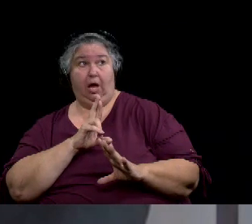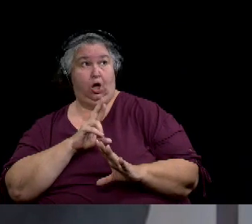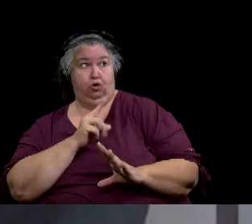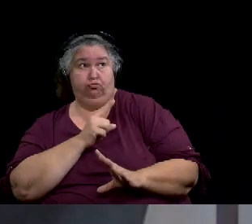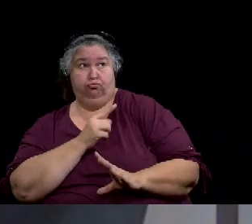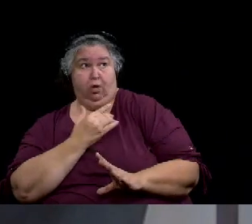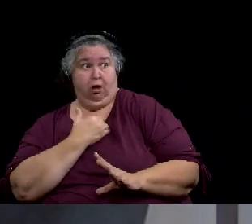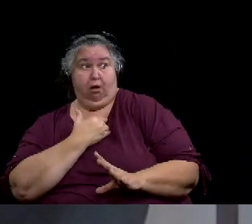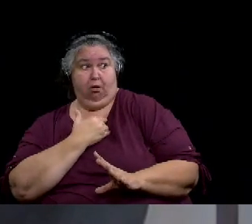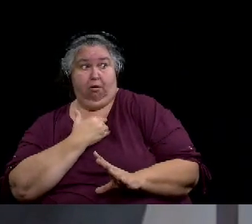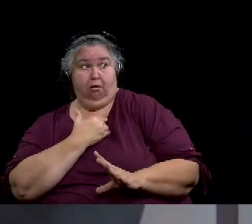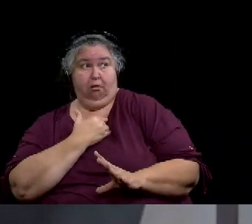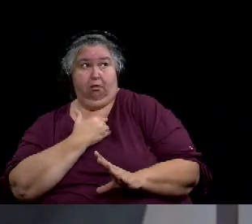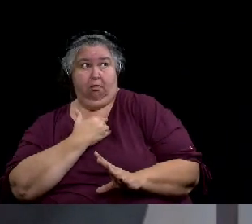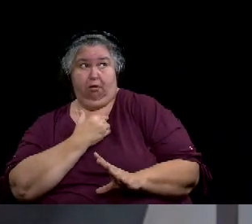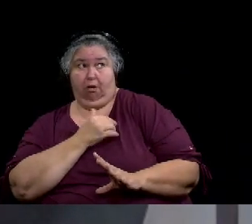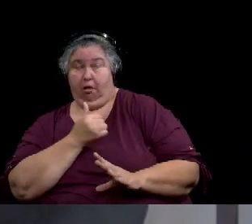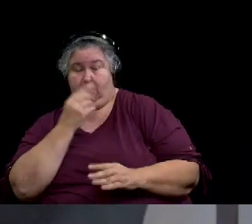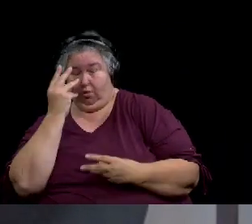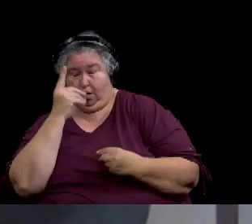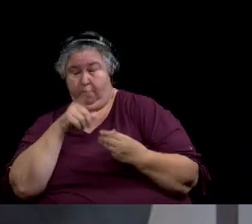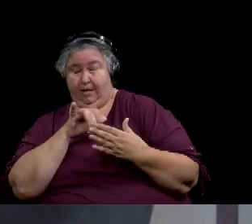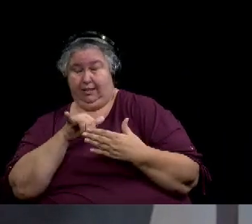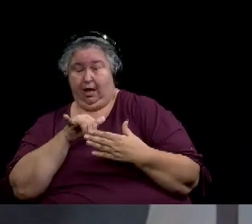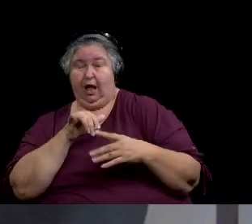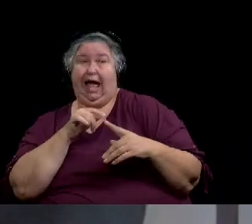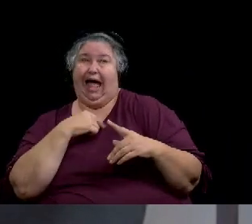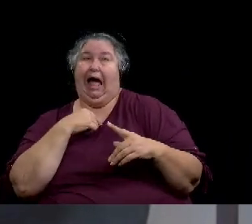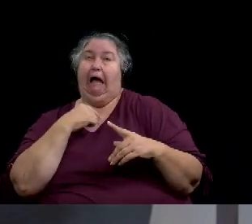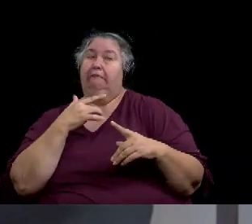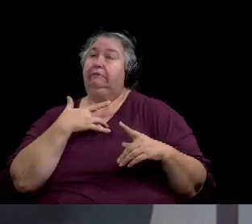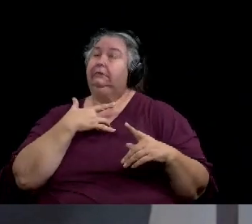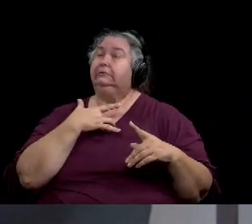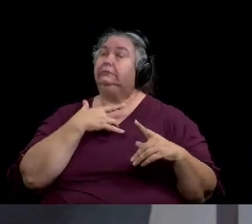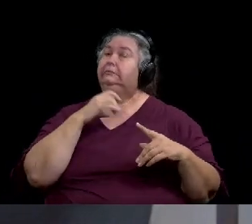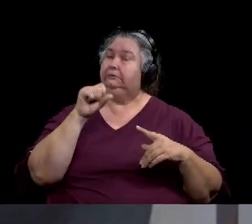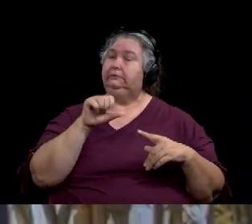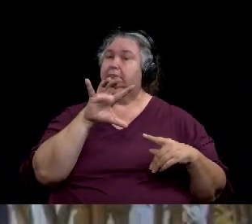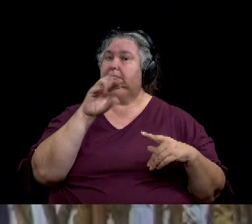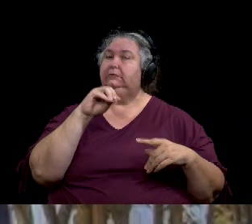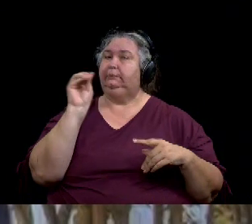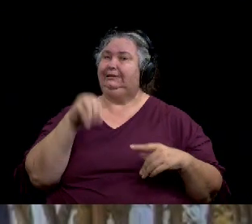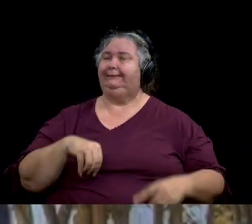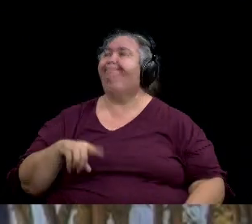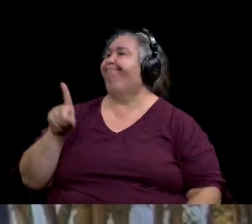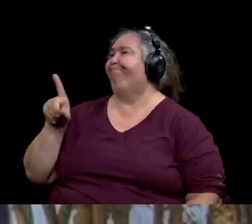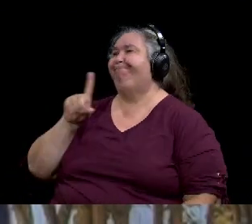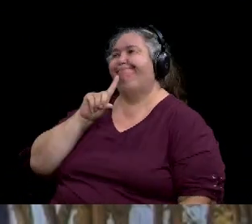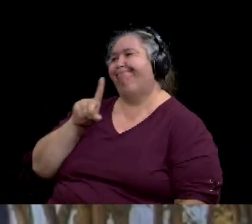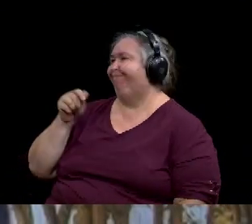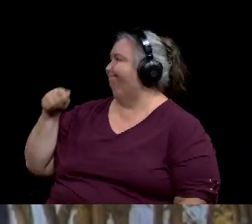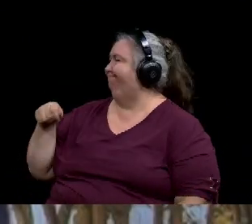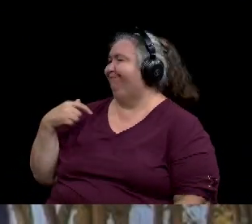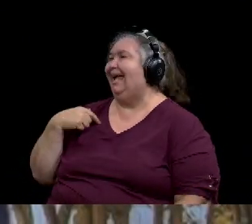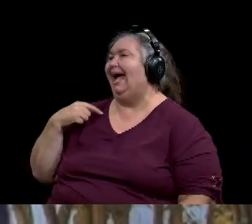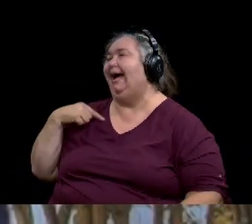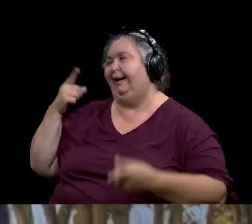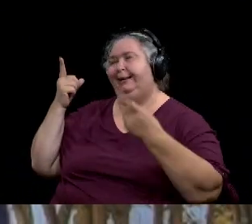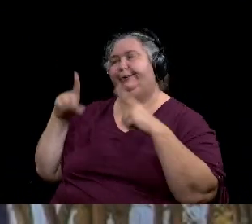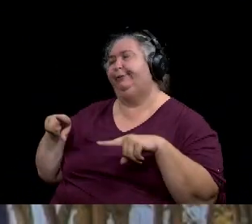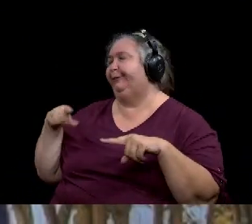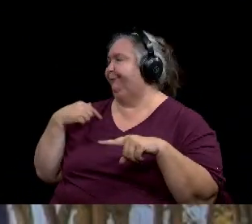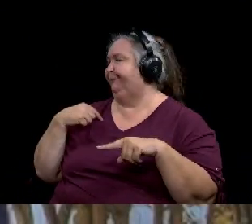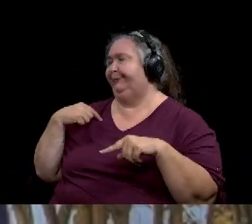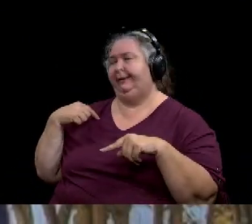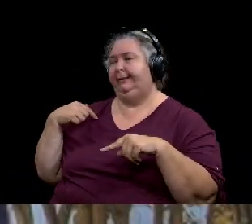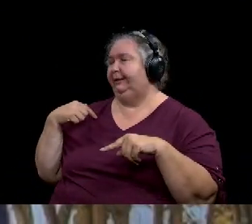some other thought on that, that's kind of where we are. No, I really don't, Judge. I agree. I mean, we have not